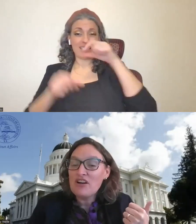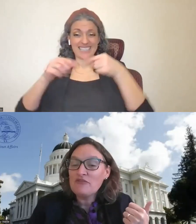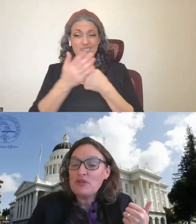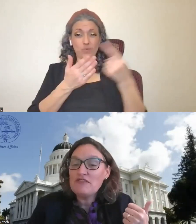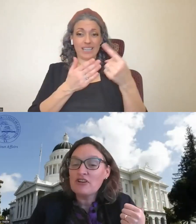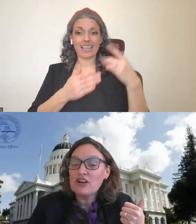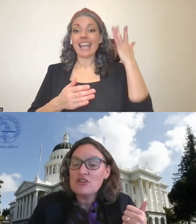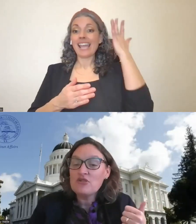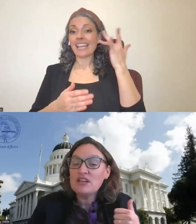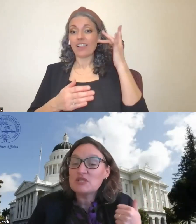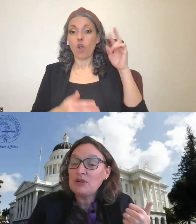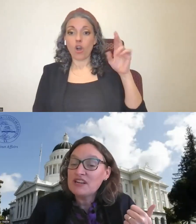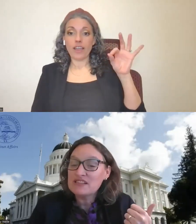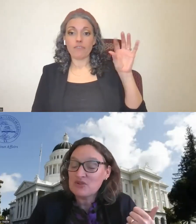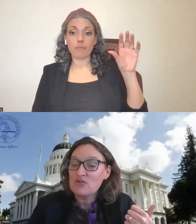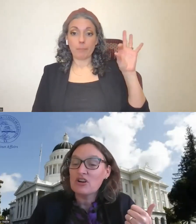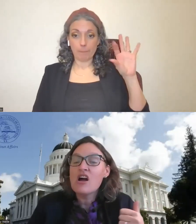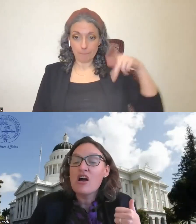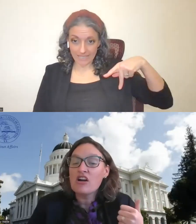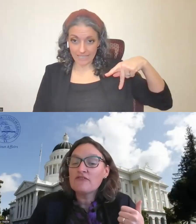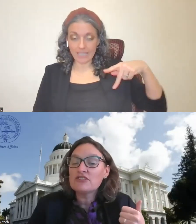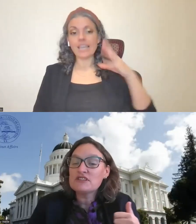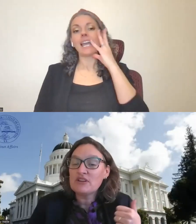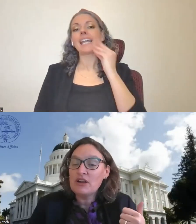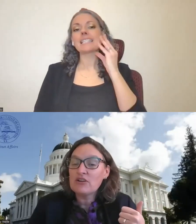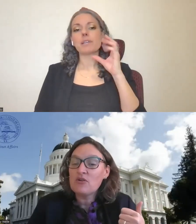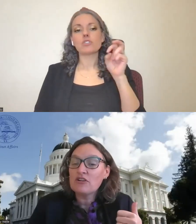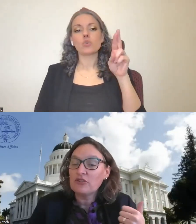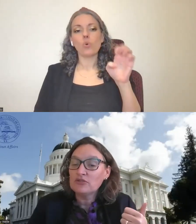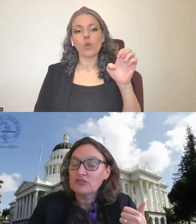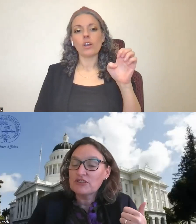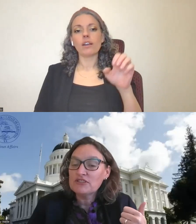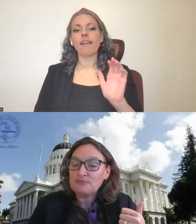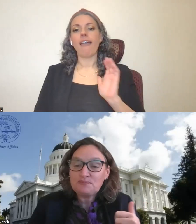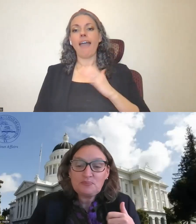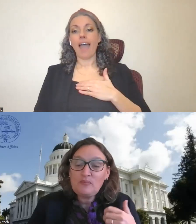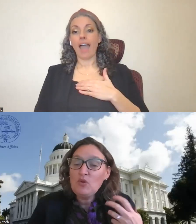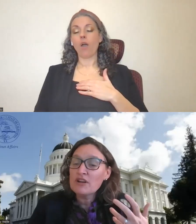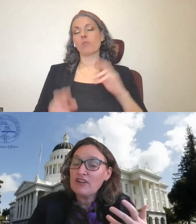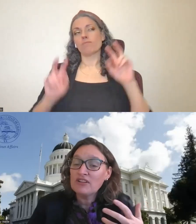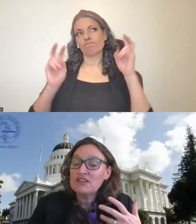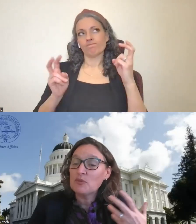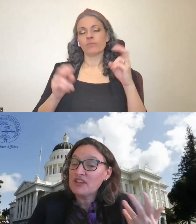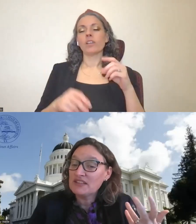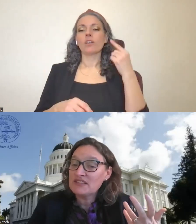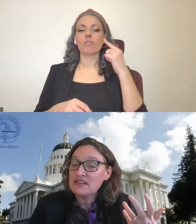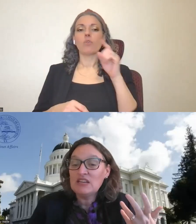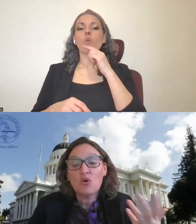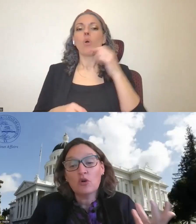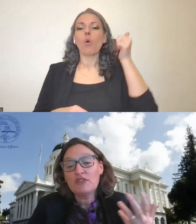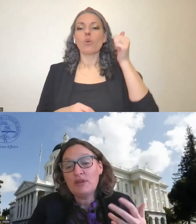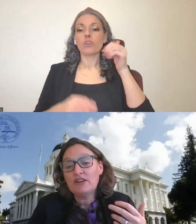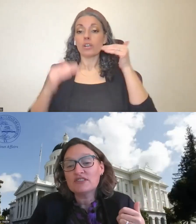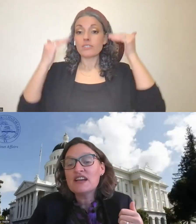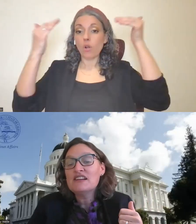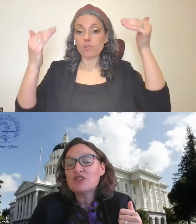out the RFP for our new Experience Corps, our version of an AmeriCorps for older adults who want to volunteer with kids in need